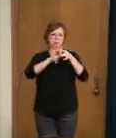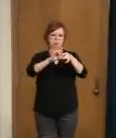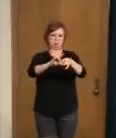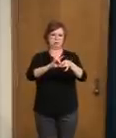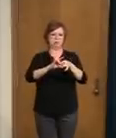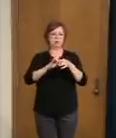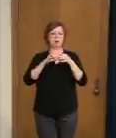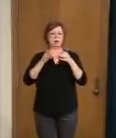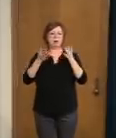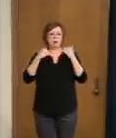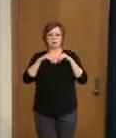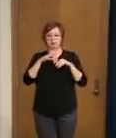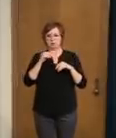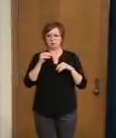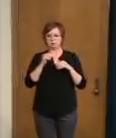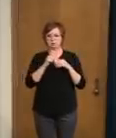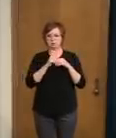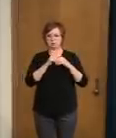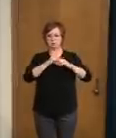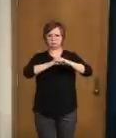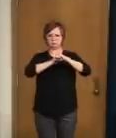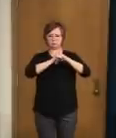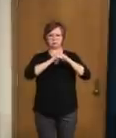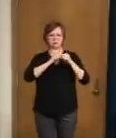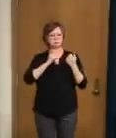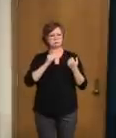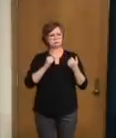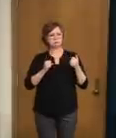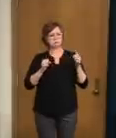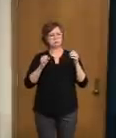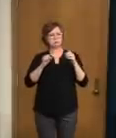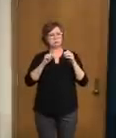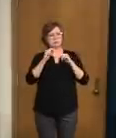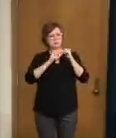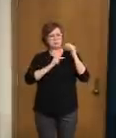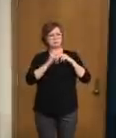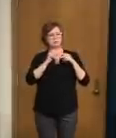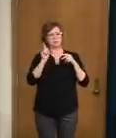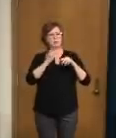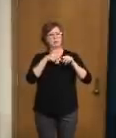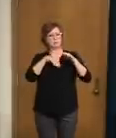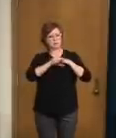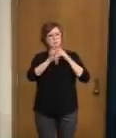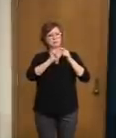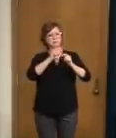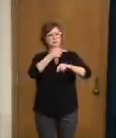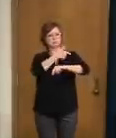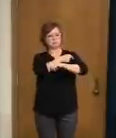really guide us in what we're trying to achieve with our overall campaign.